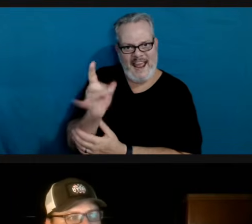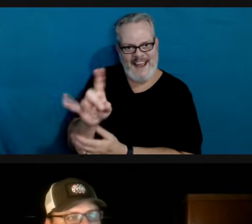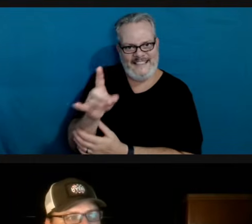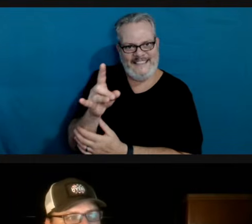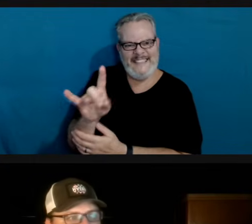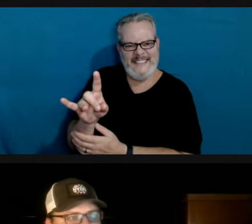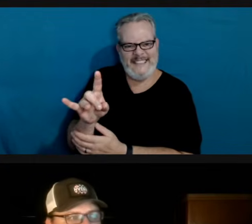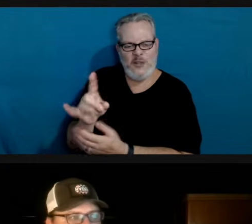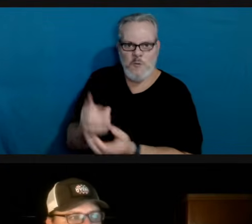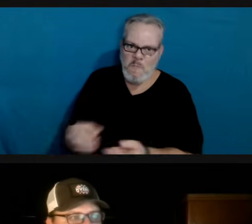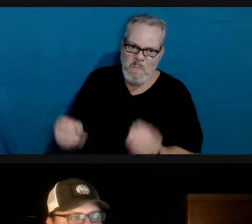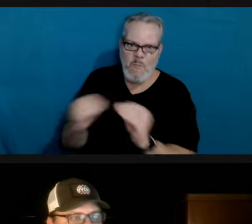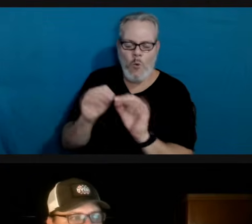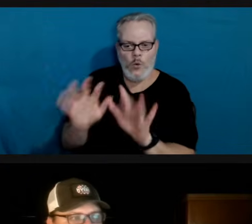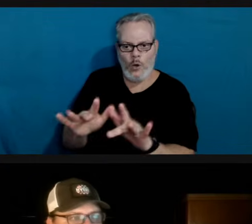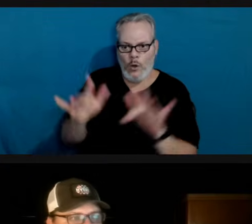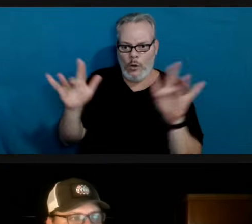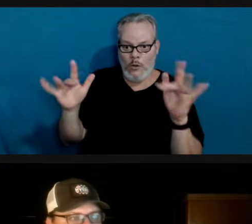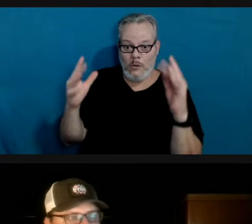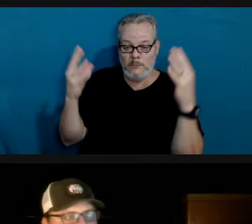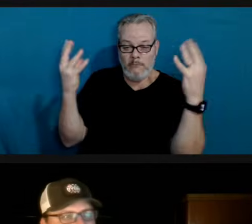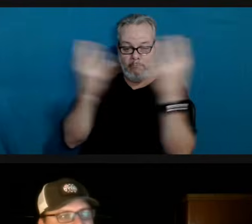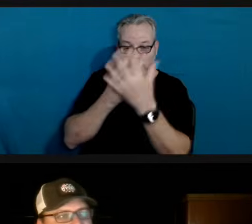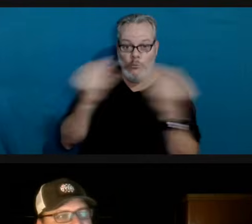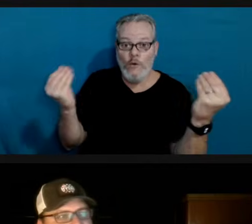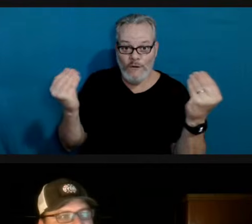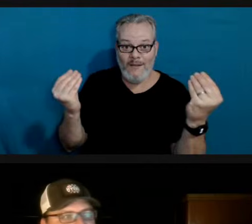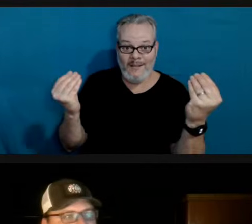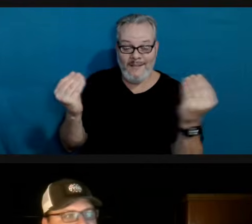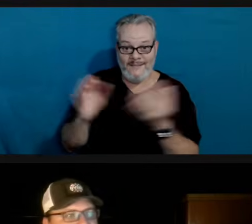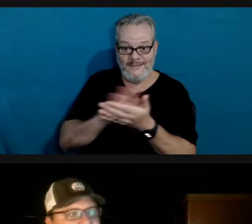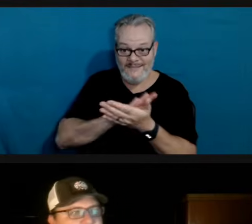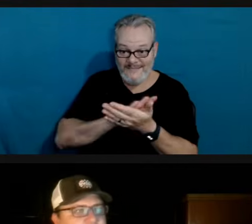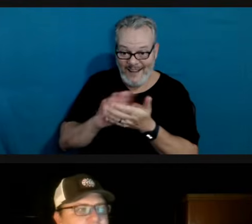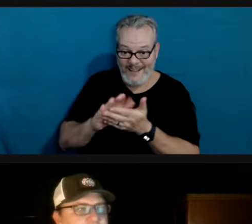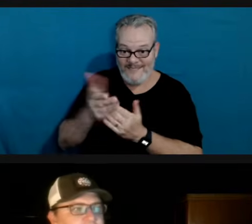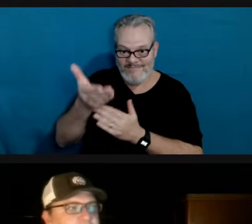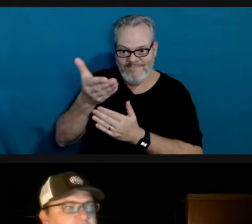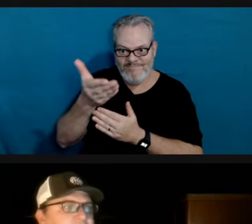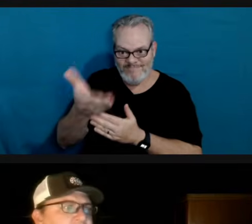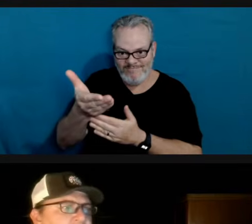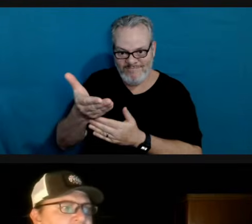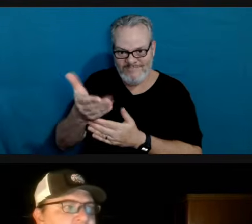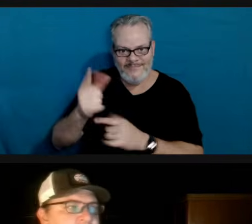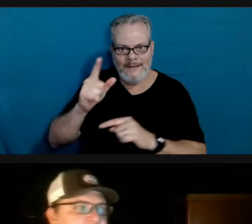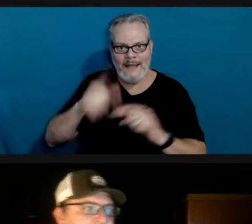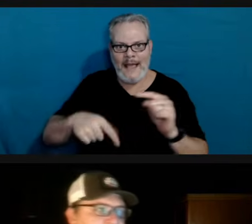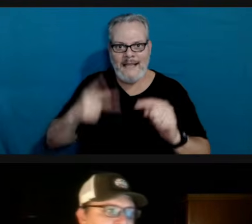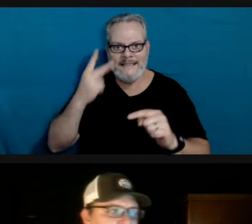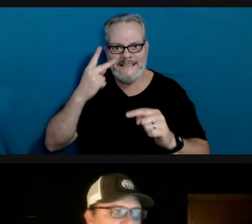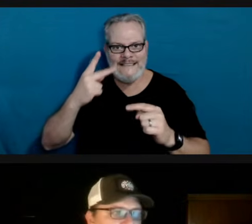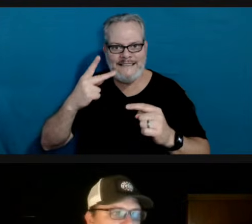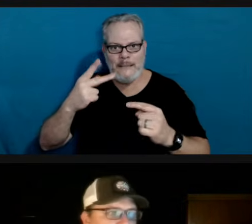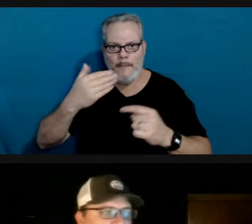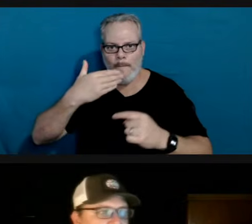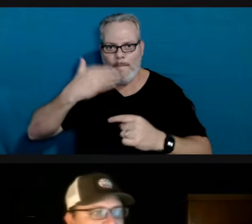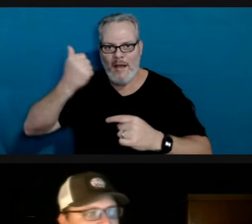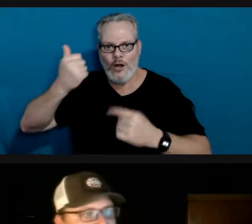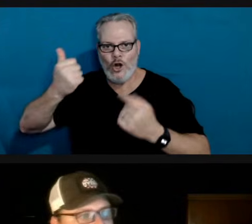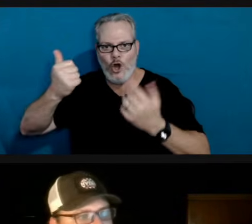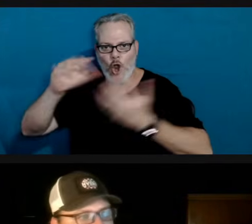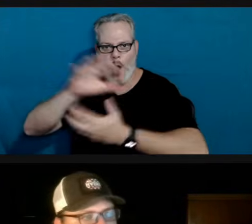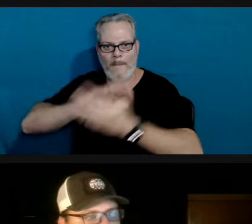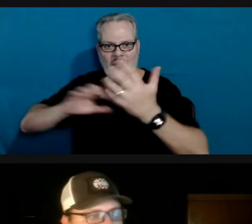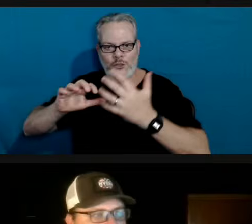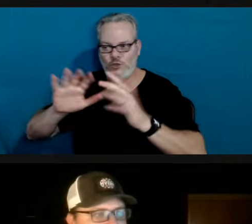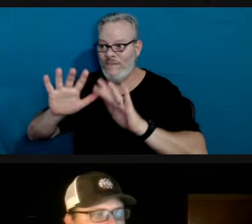on. Beautiful shots. I mean, honestly, you can't get better combination of the light and the dark with the glow